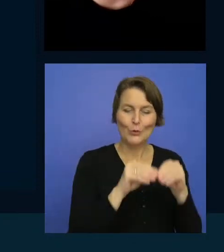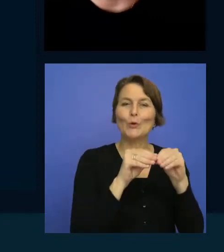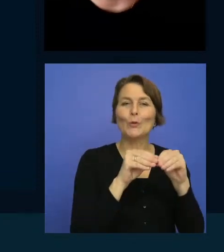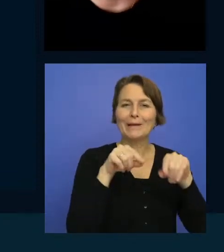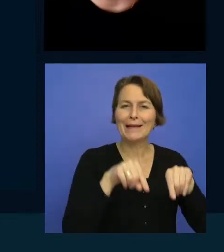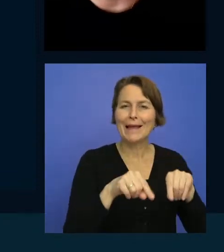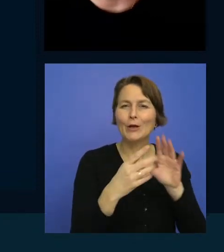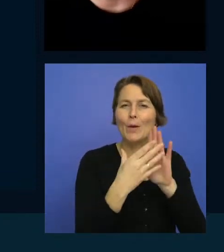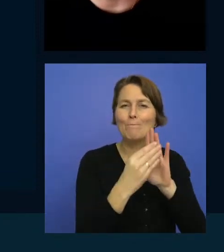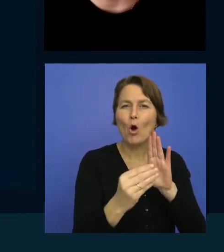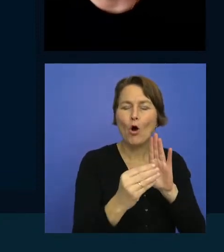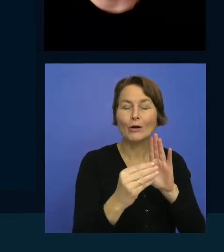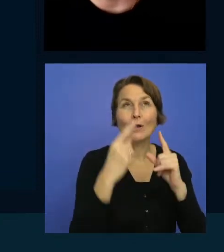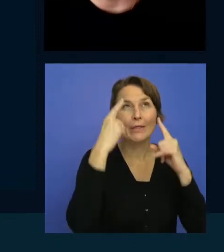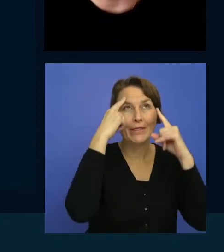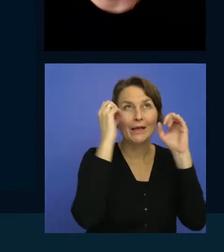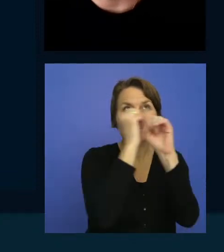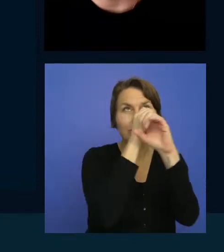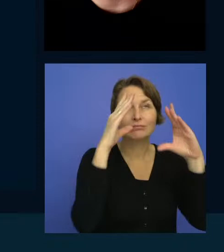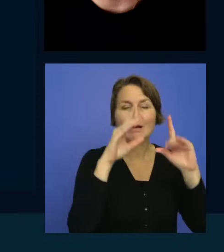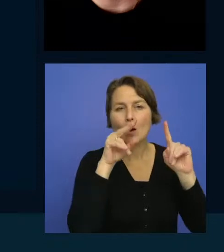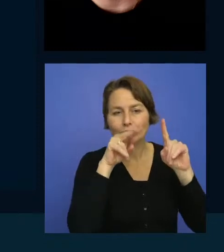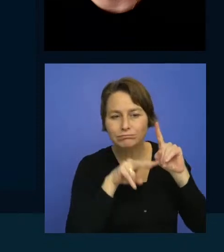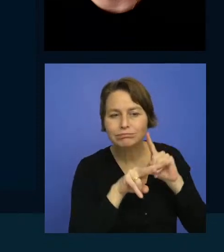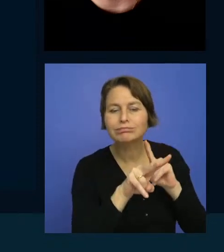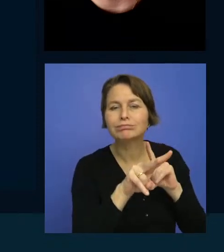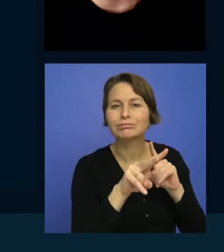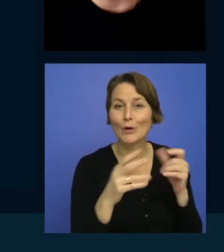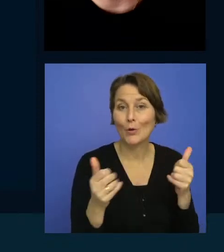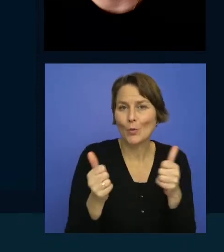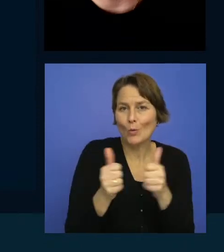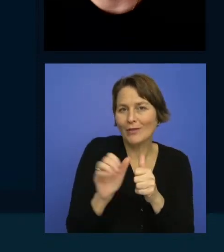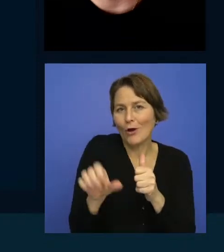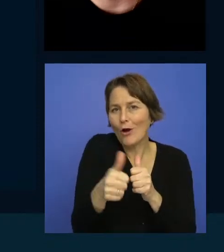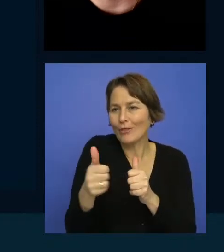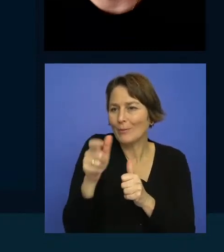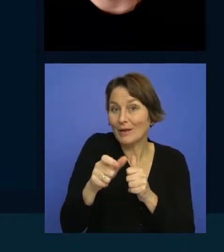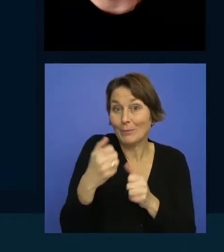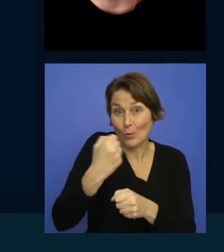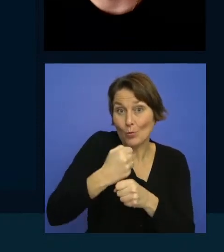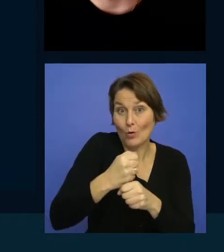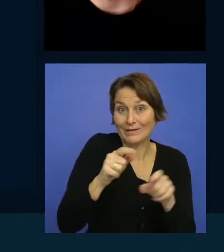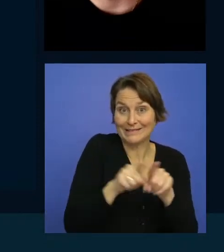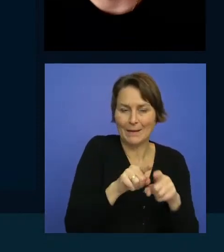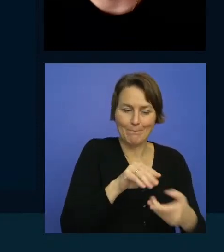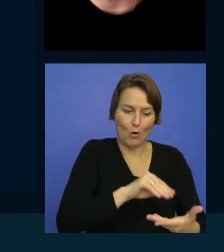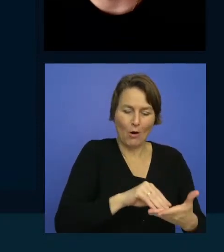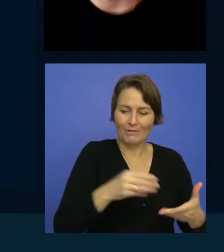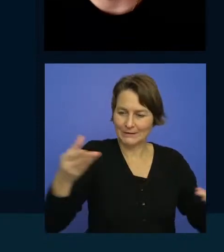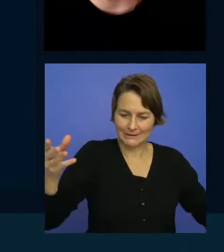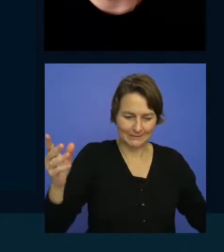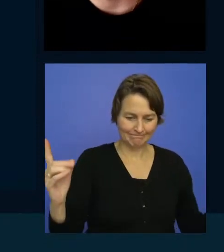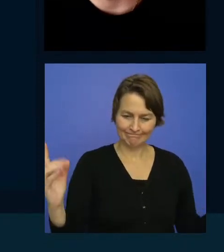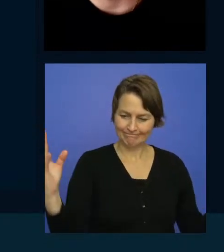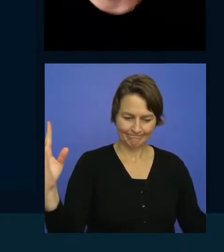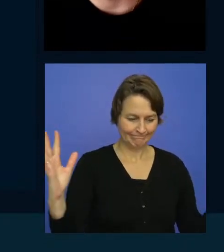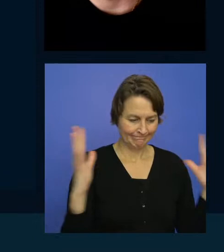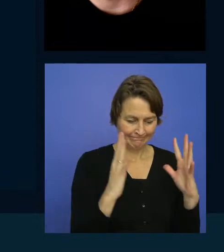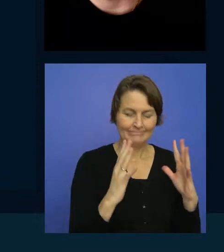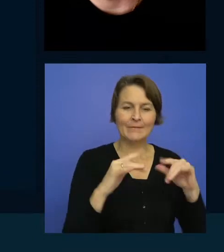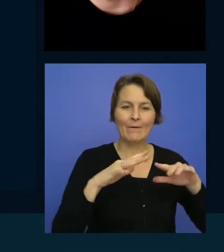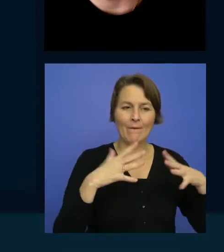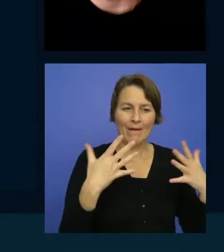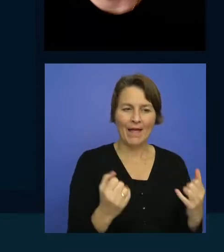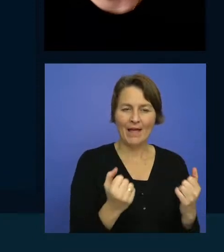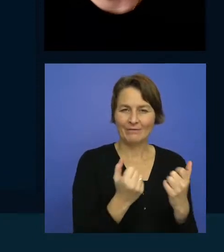then socialize these predictions with her peers using existing tools and, of course, existing skills.